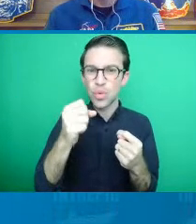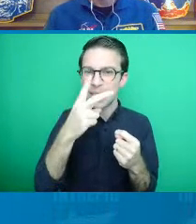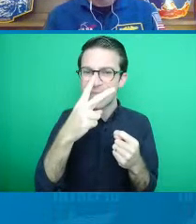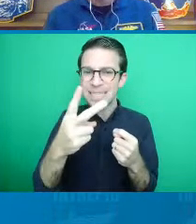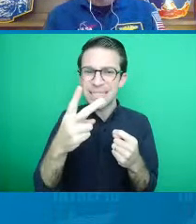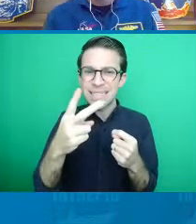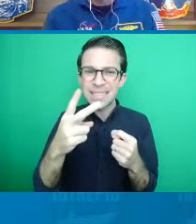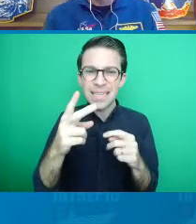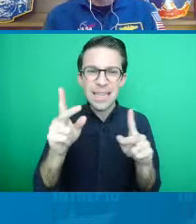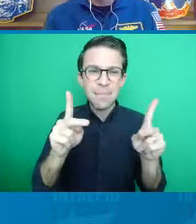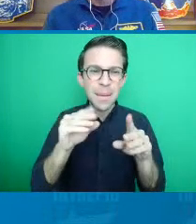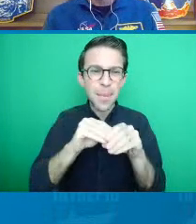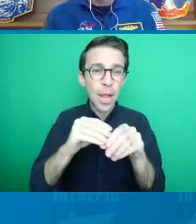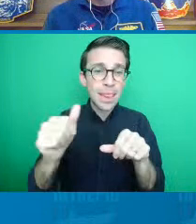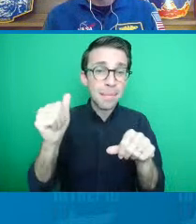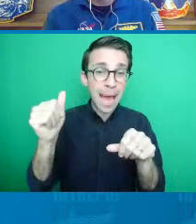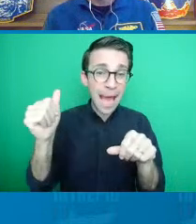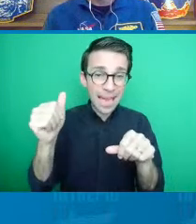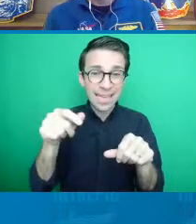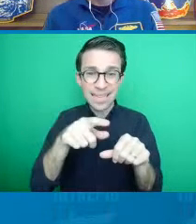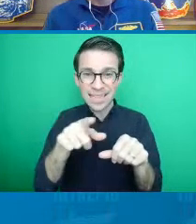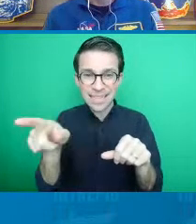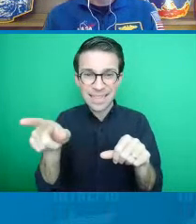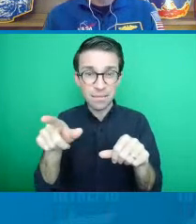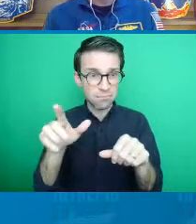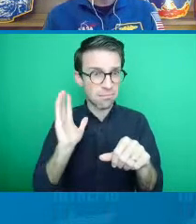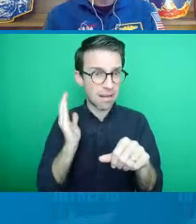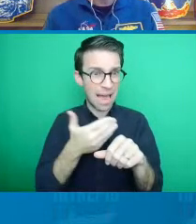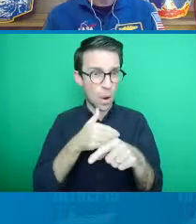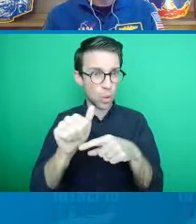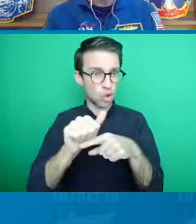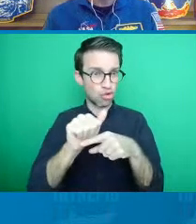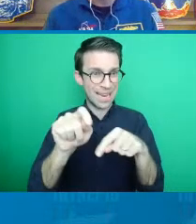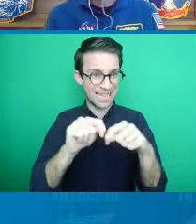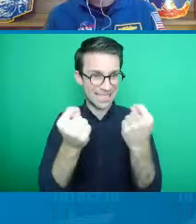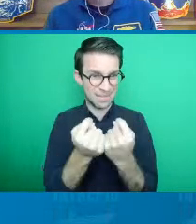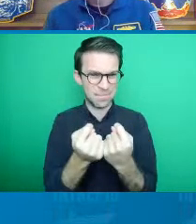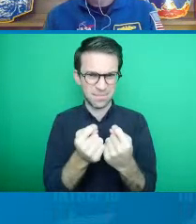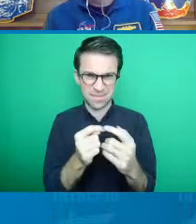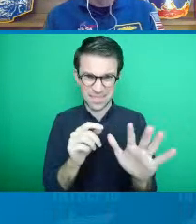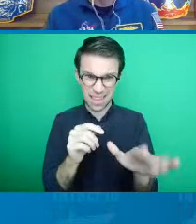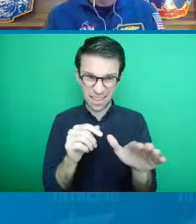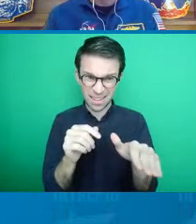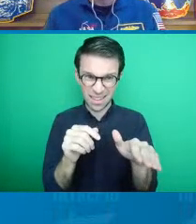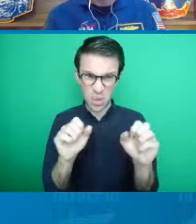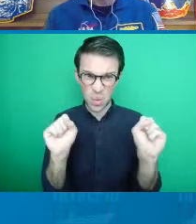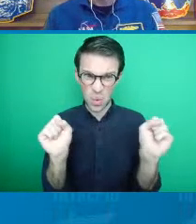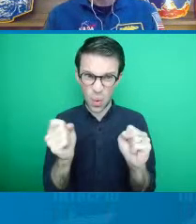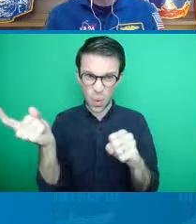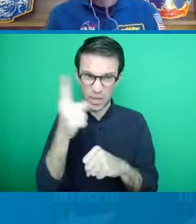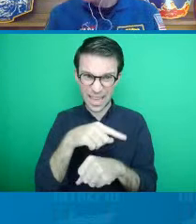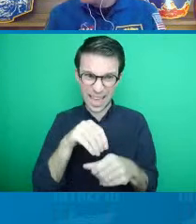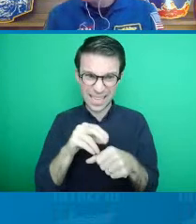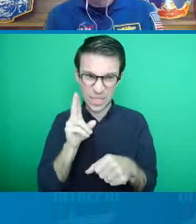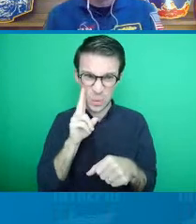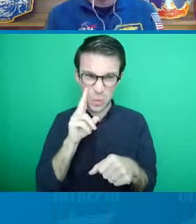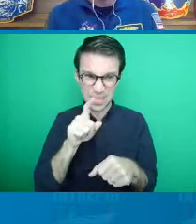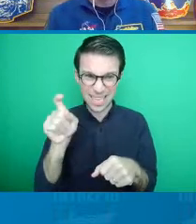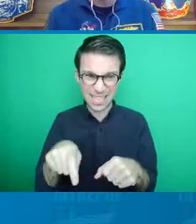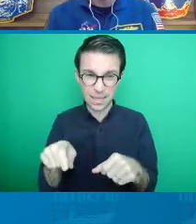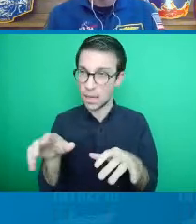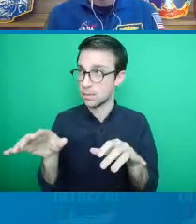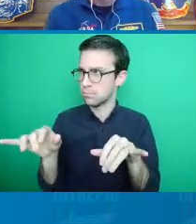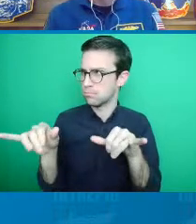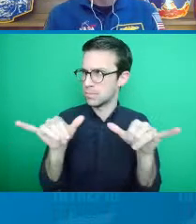behind there. And it was a cold winter day actually in Houston, similar to today in a